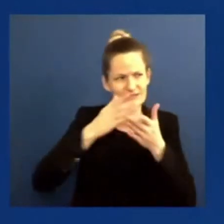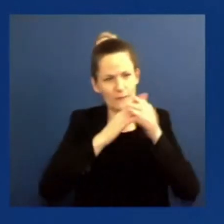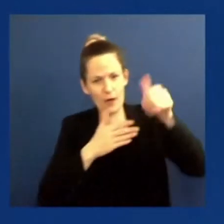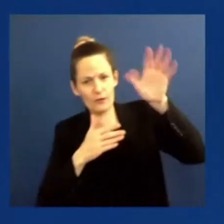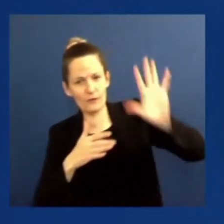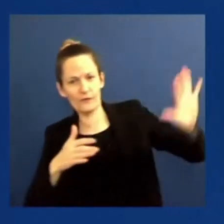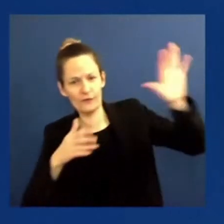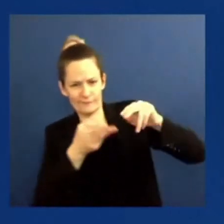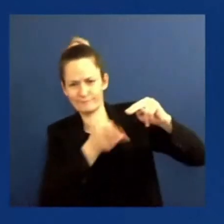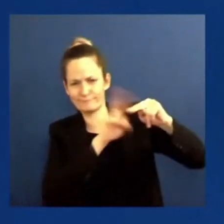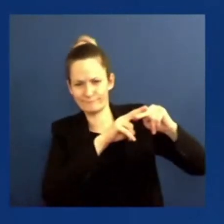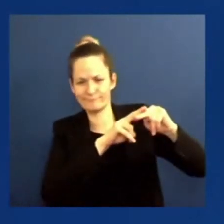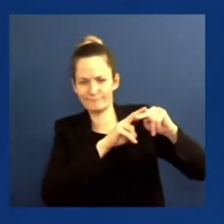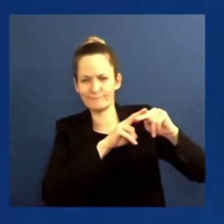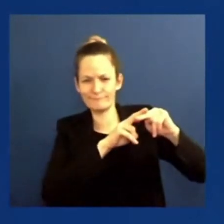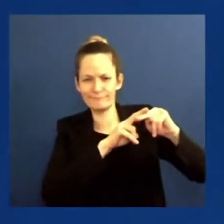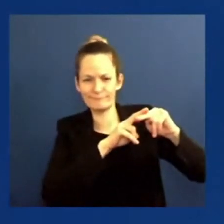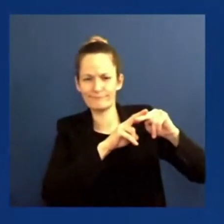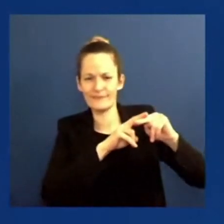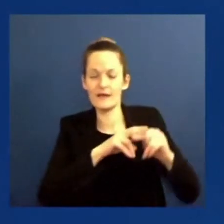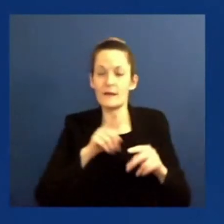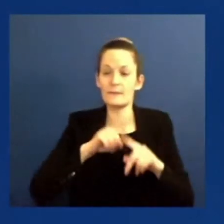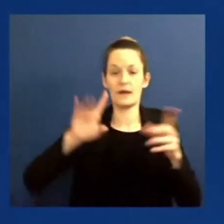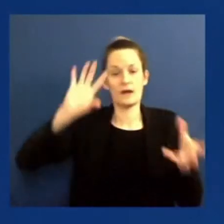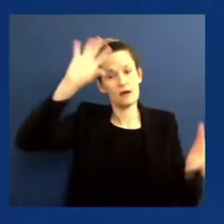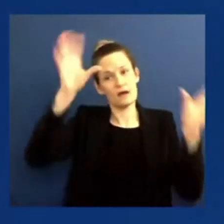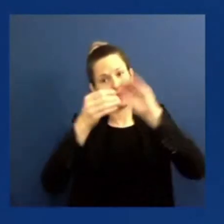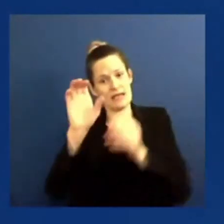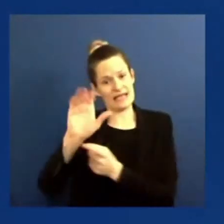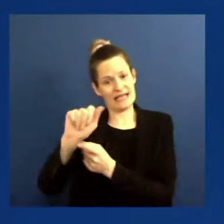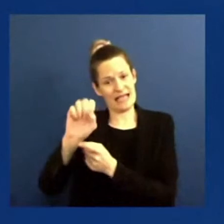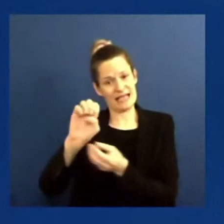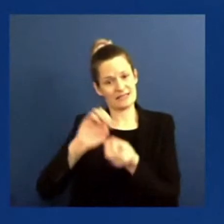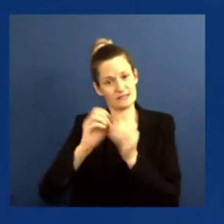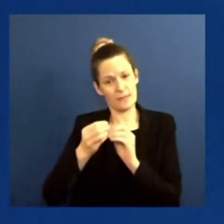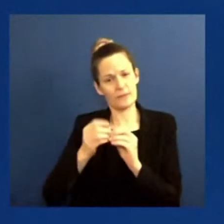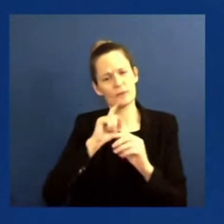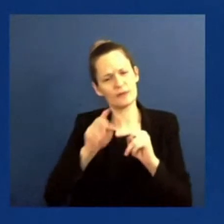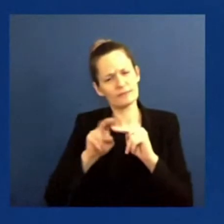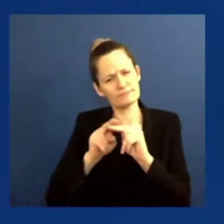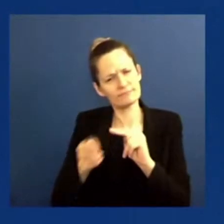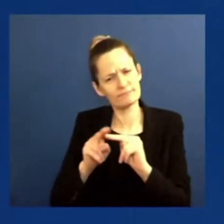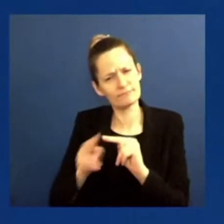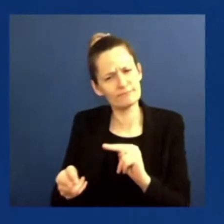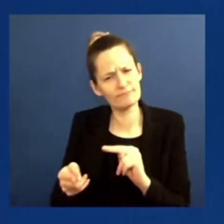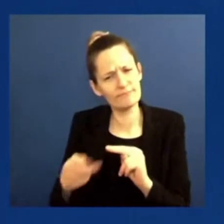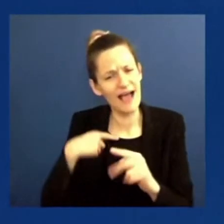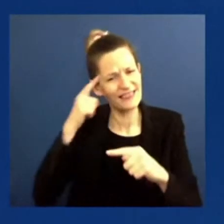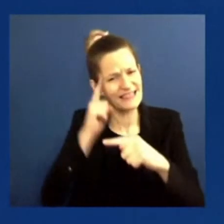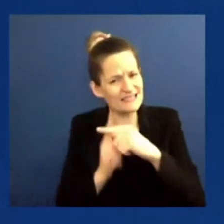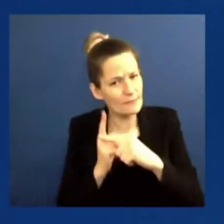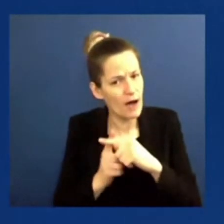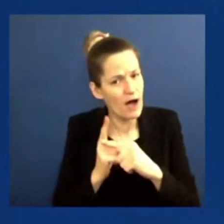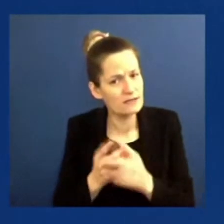coming down, which I consider an optimistic trend. Next question.